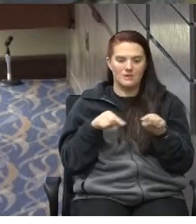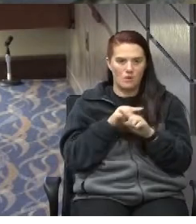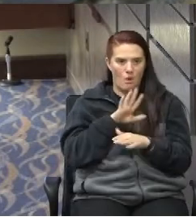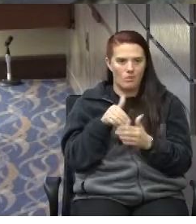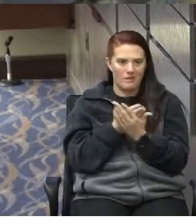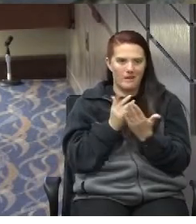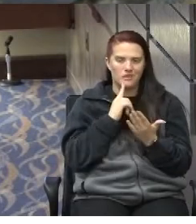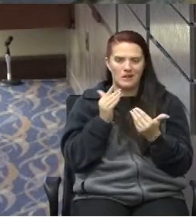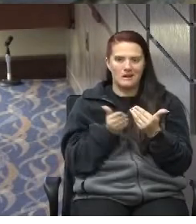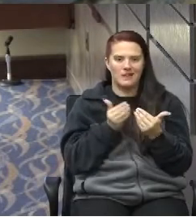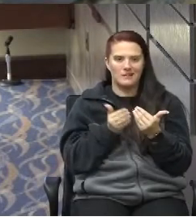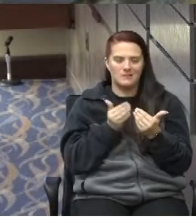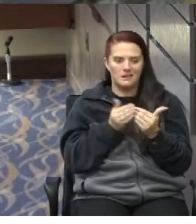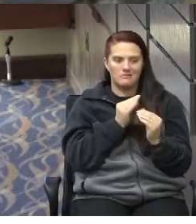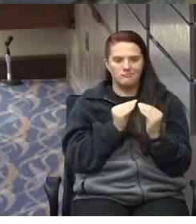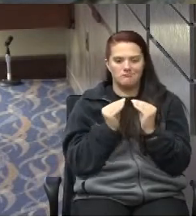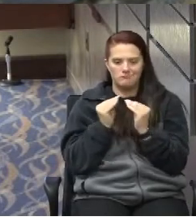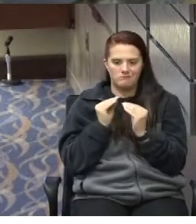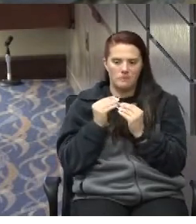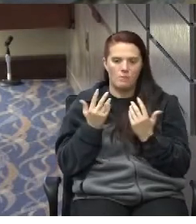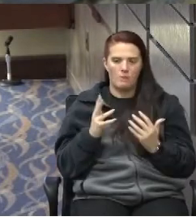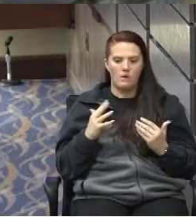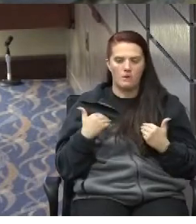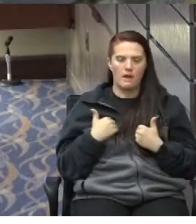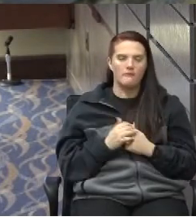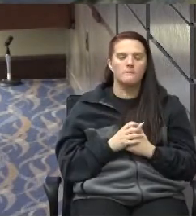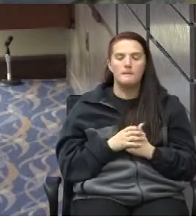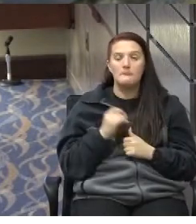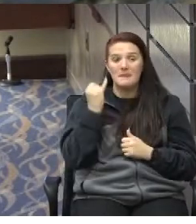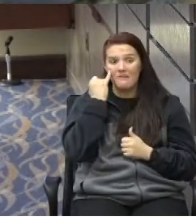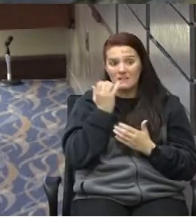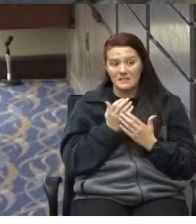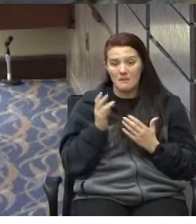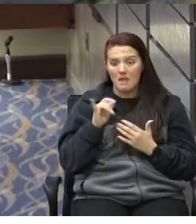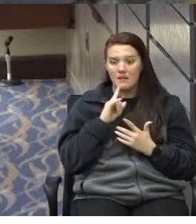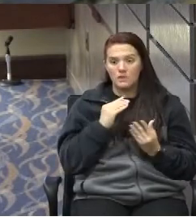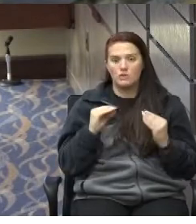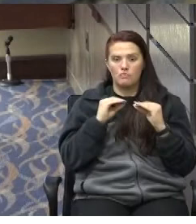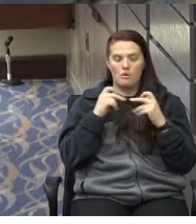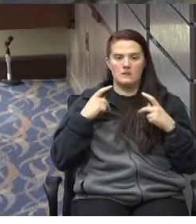easily doable within the budget that we already have. Okay. If it's something that's more